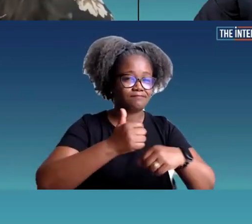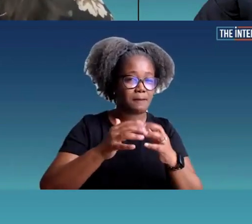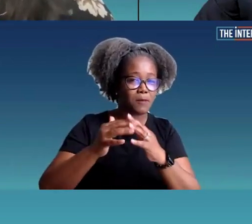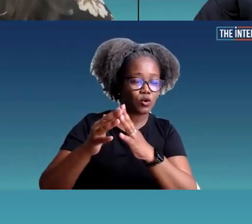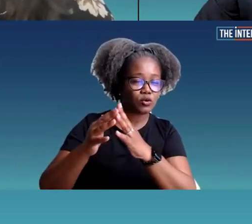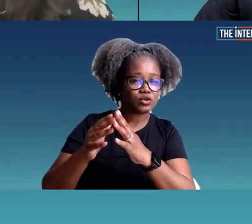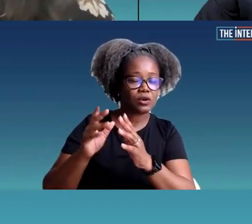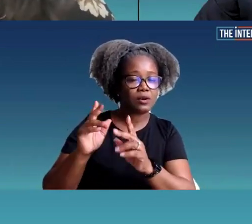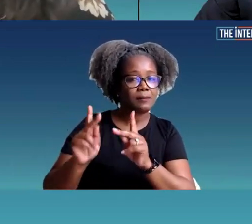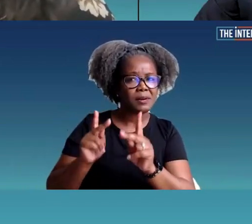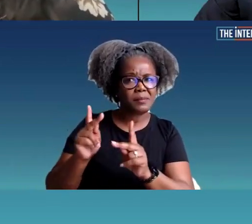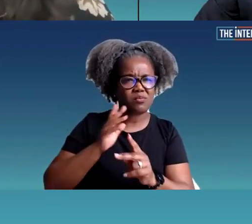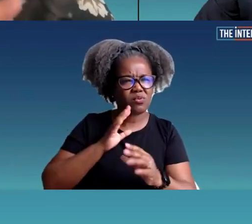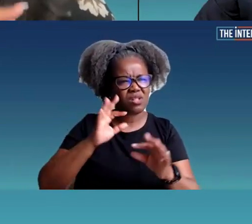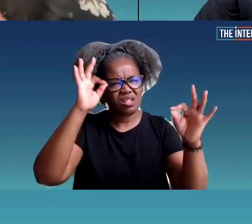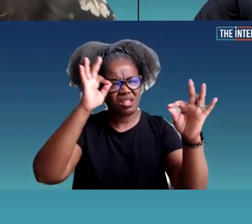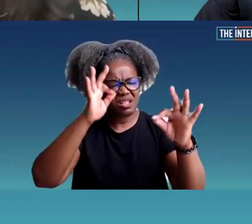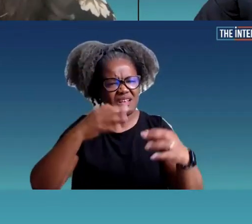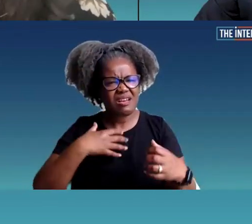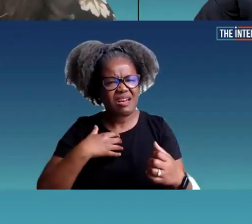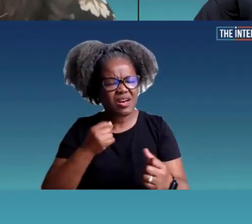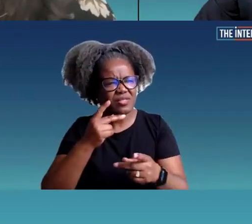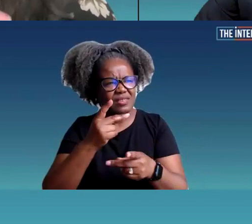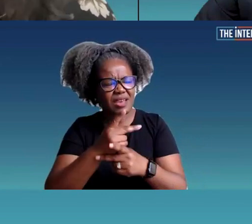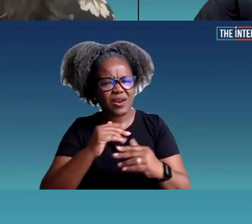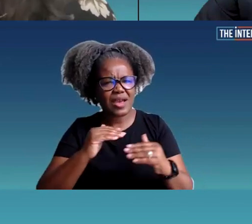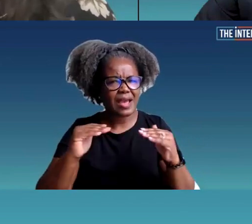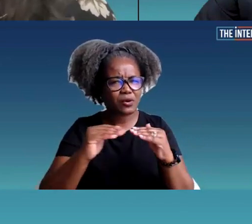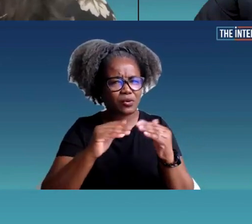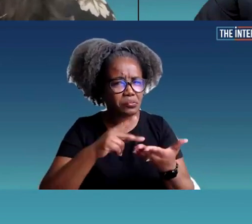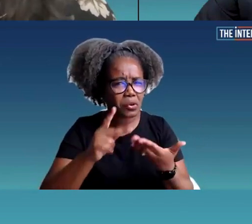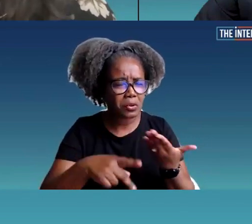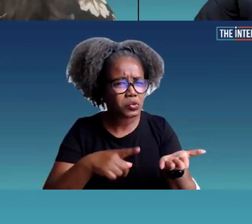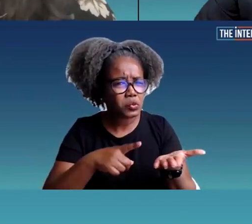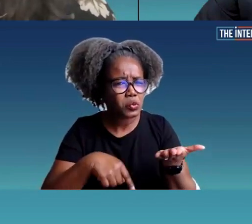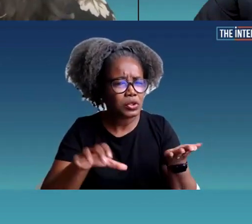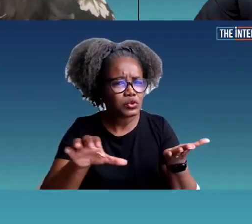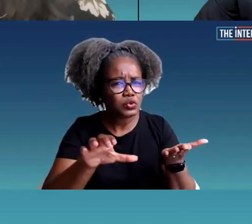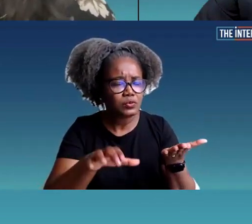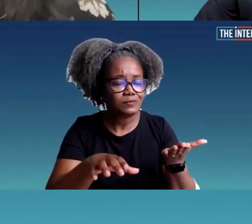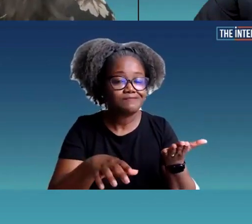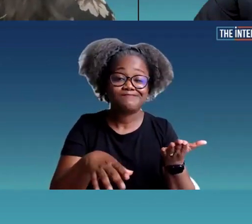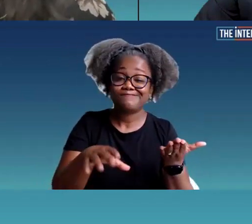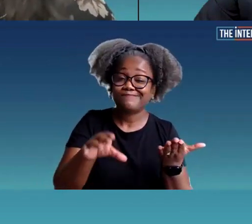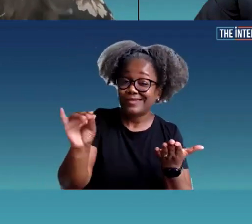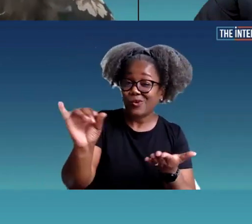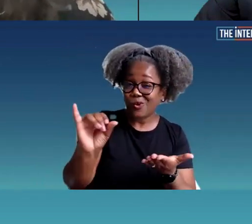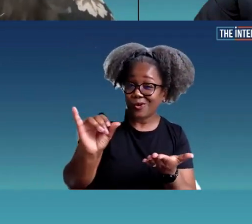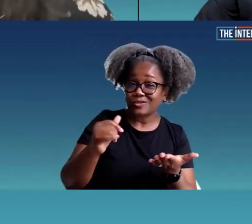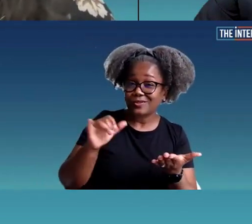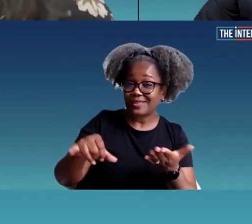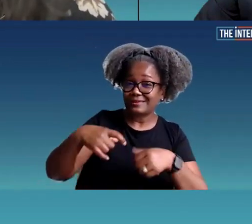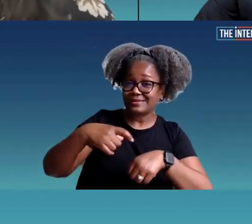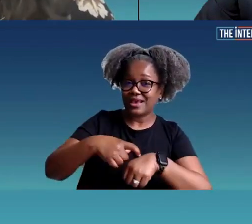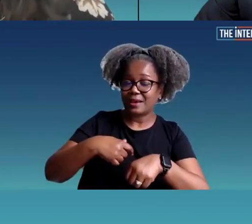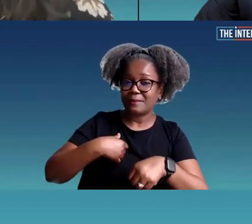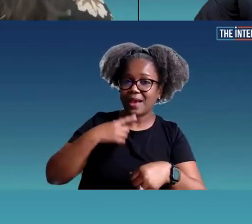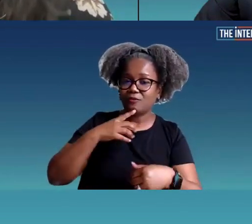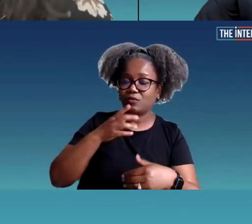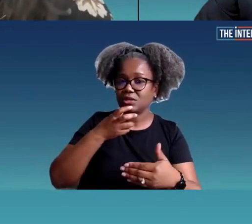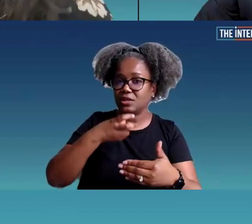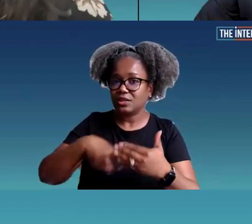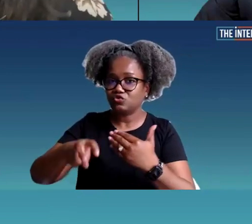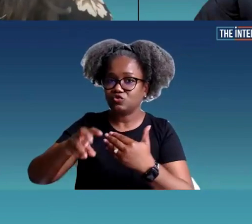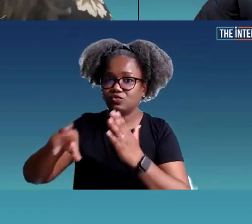did. And I was actually coming from the nonprofit and reproductive justice spaces into